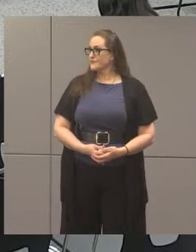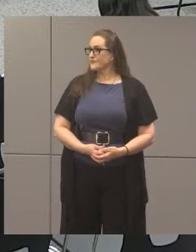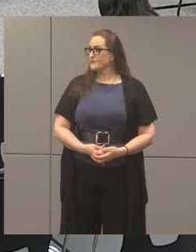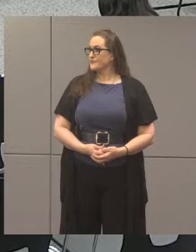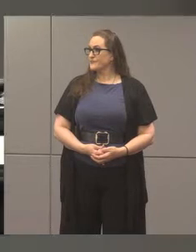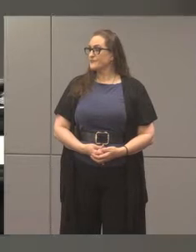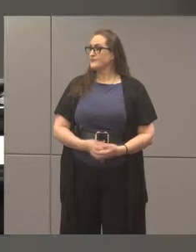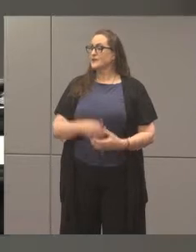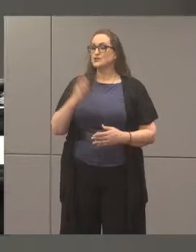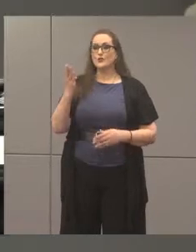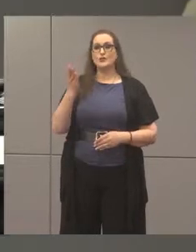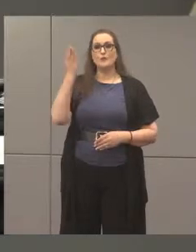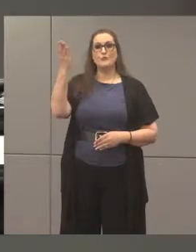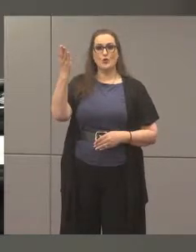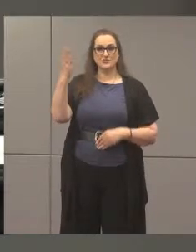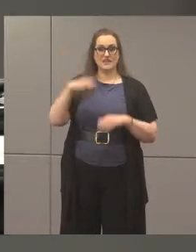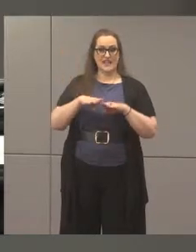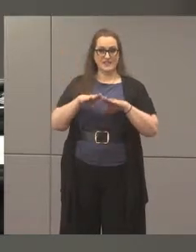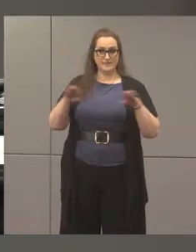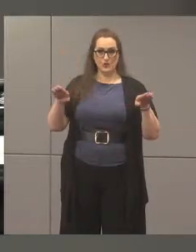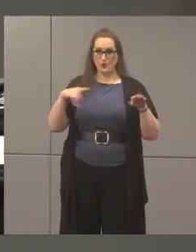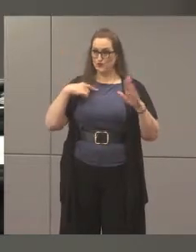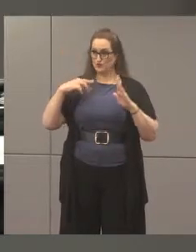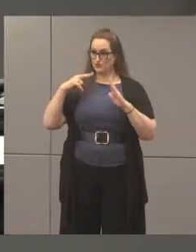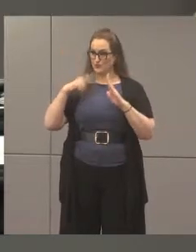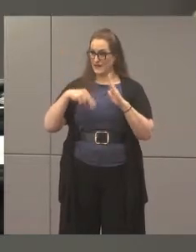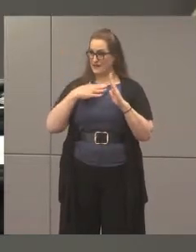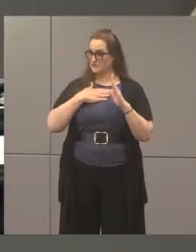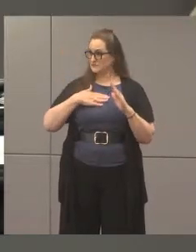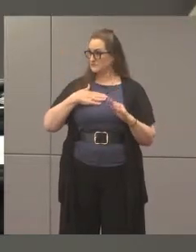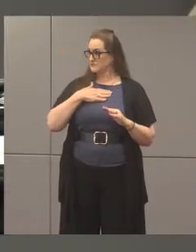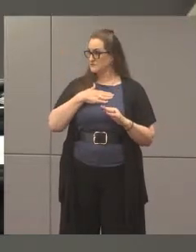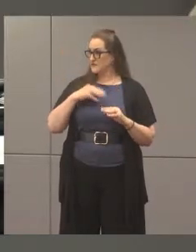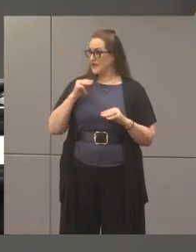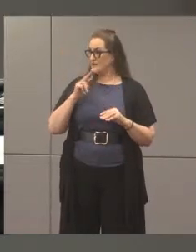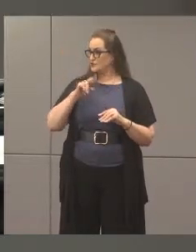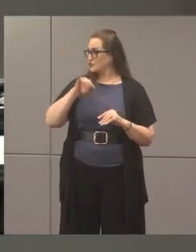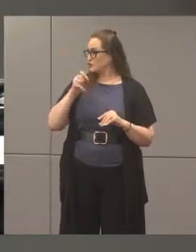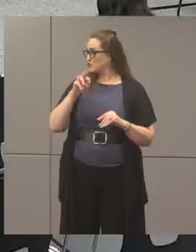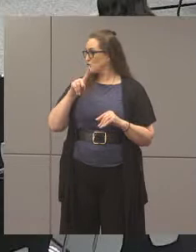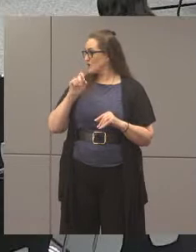So the motion that's on the floor, could you read it? Mr. Jordan.